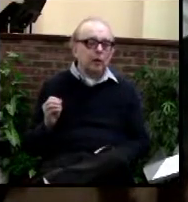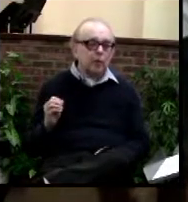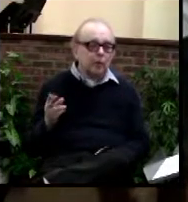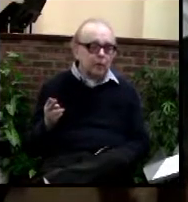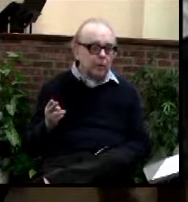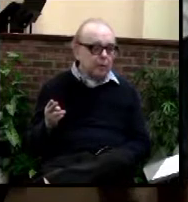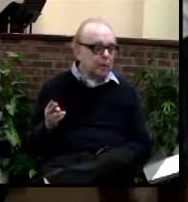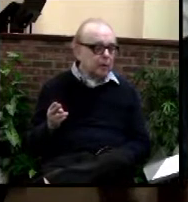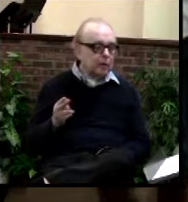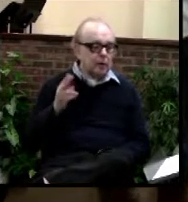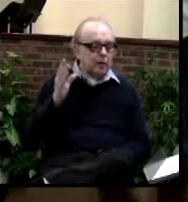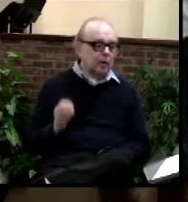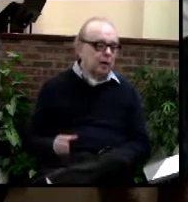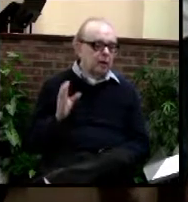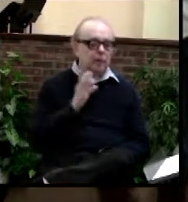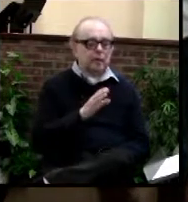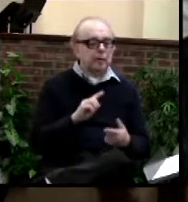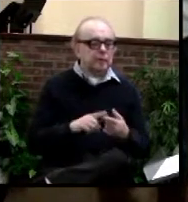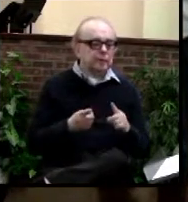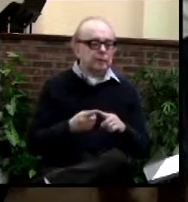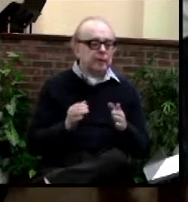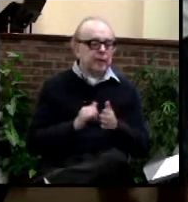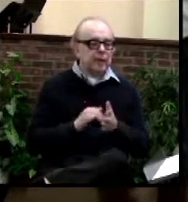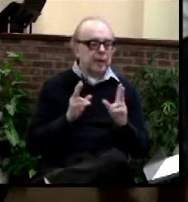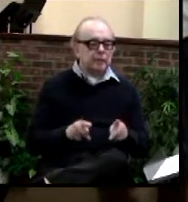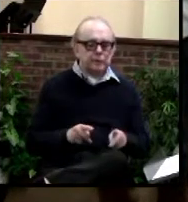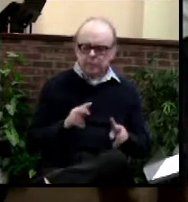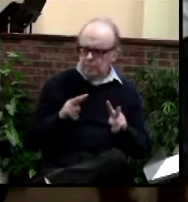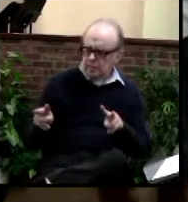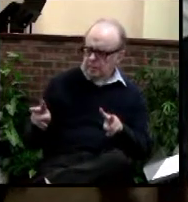Pastor Chuck is friends with this person. Look at him.